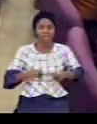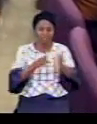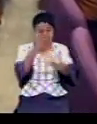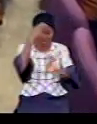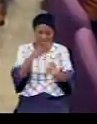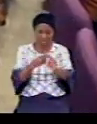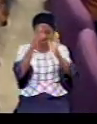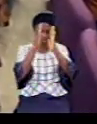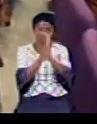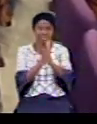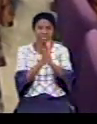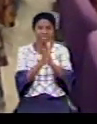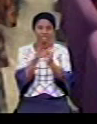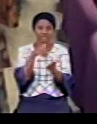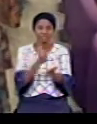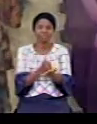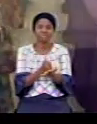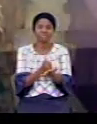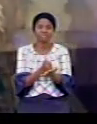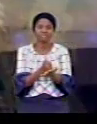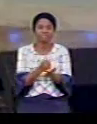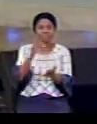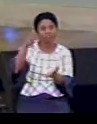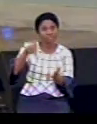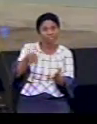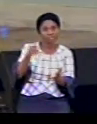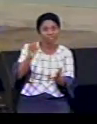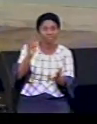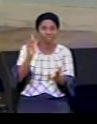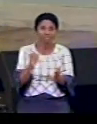Jesus' name. Psalm